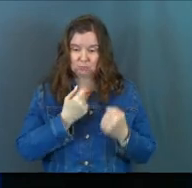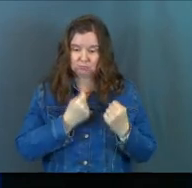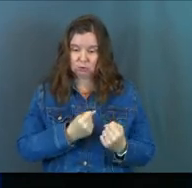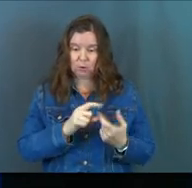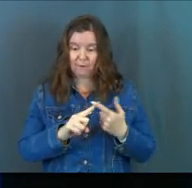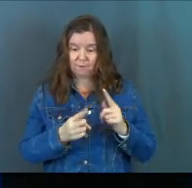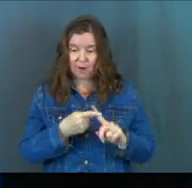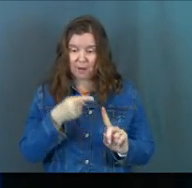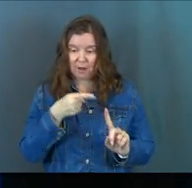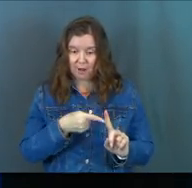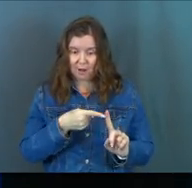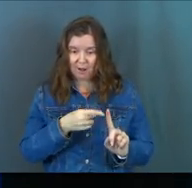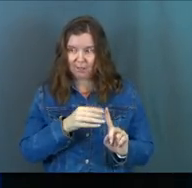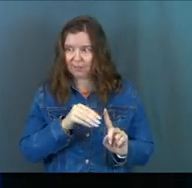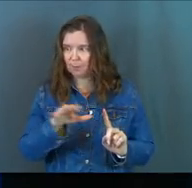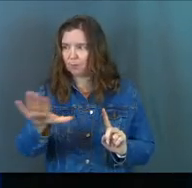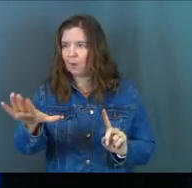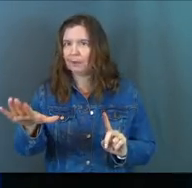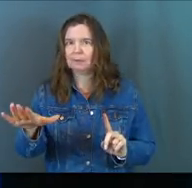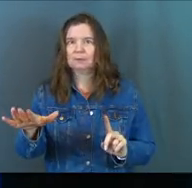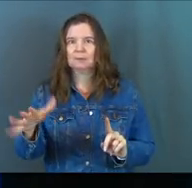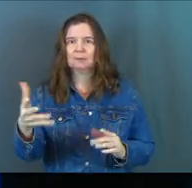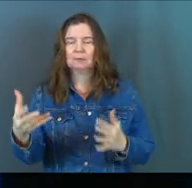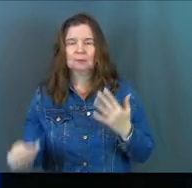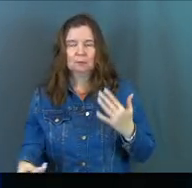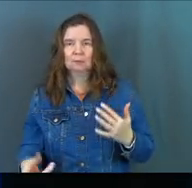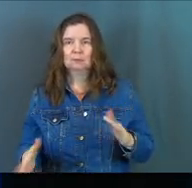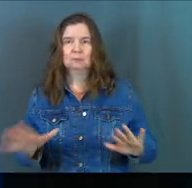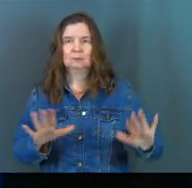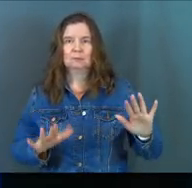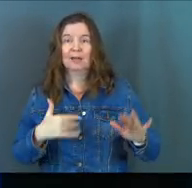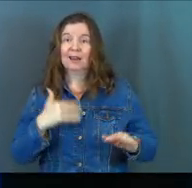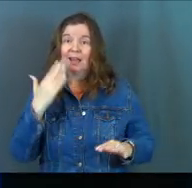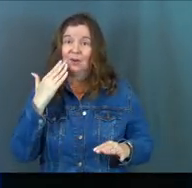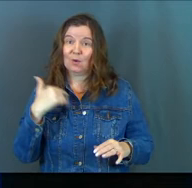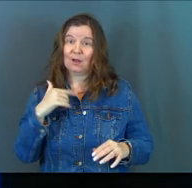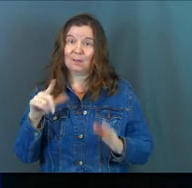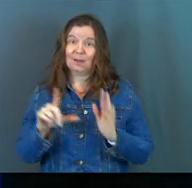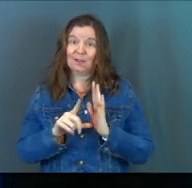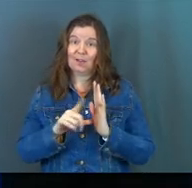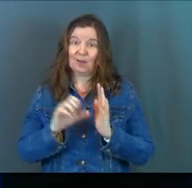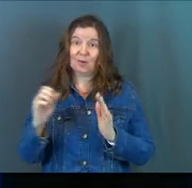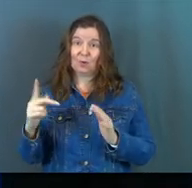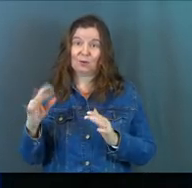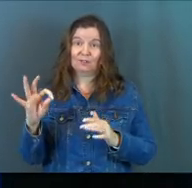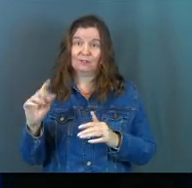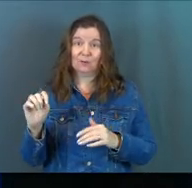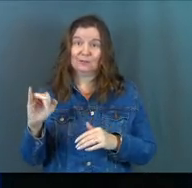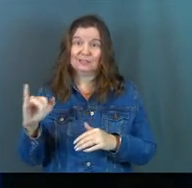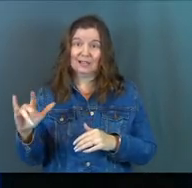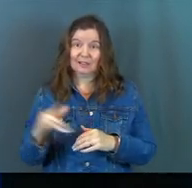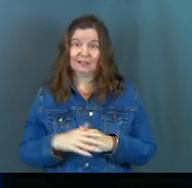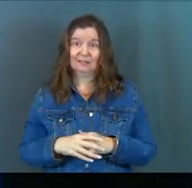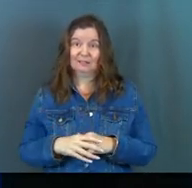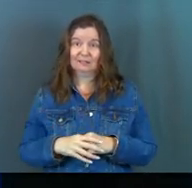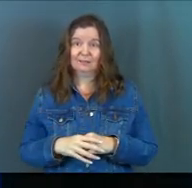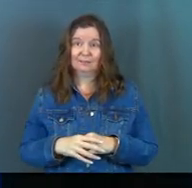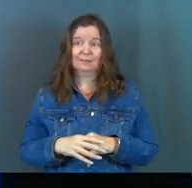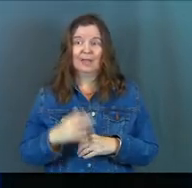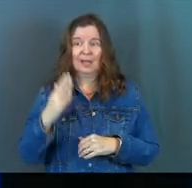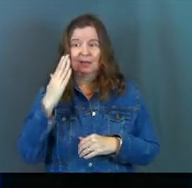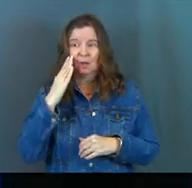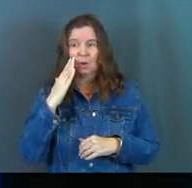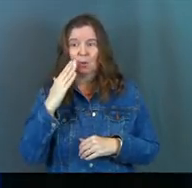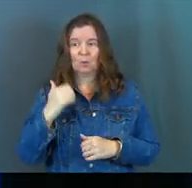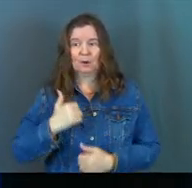solid friend, they move away. And I know I'm in Lawton, Oklahoma, Fort Sill. And I